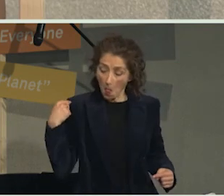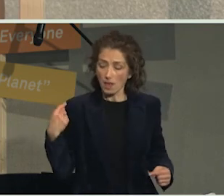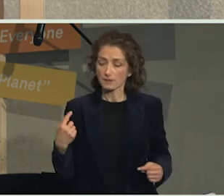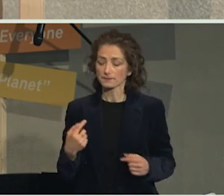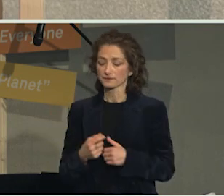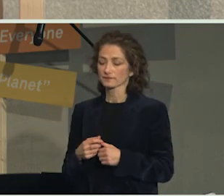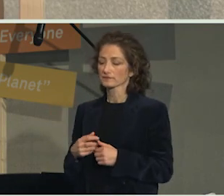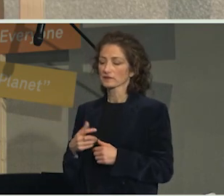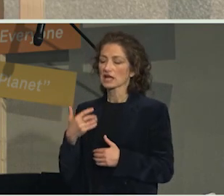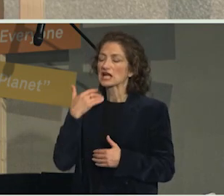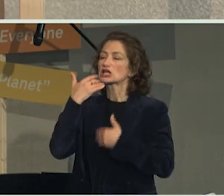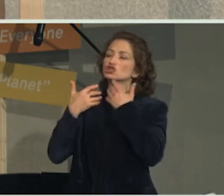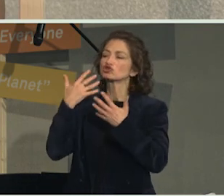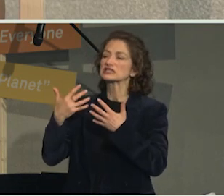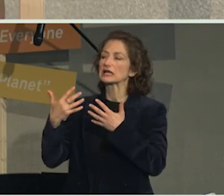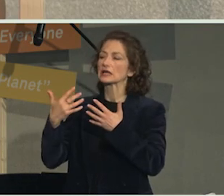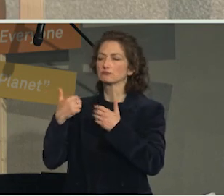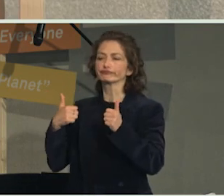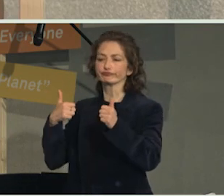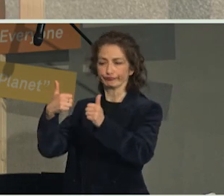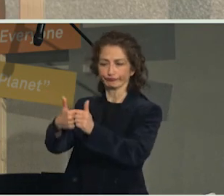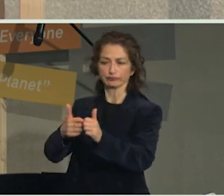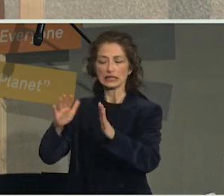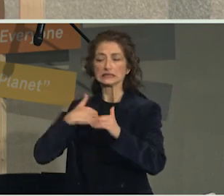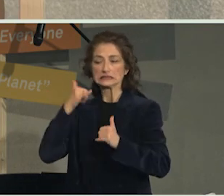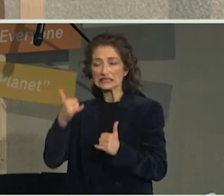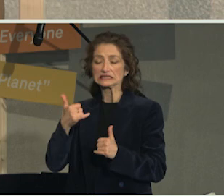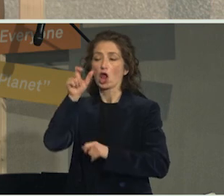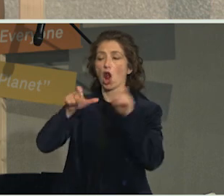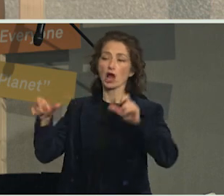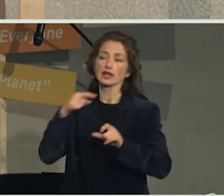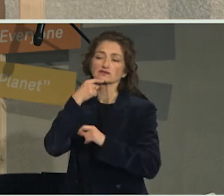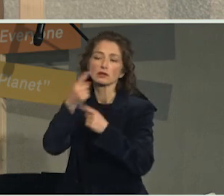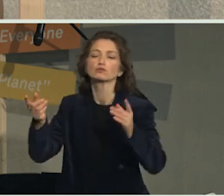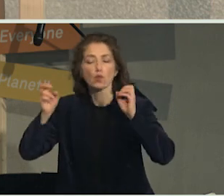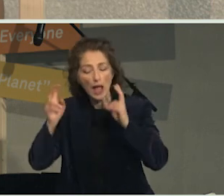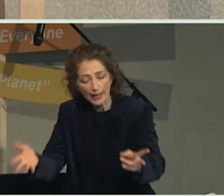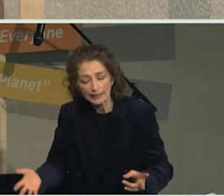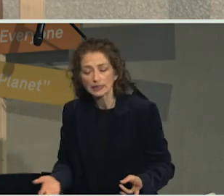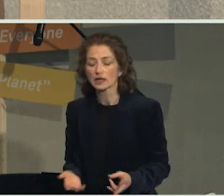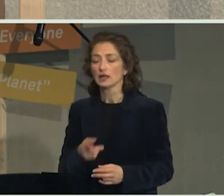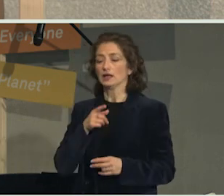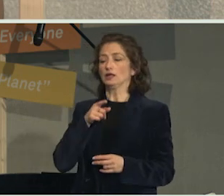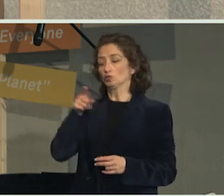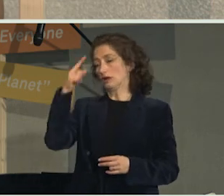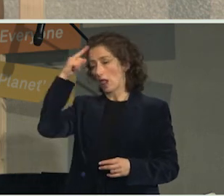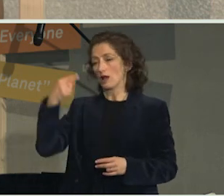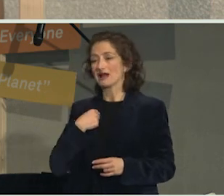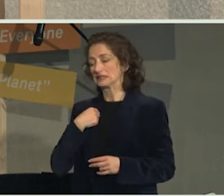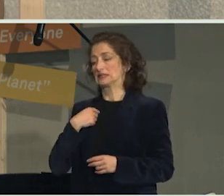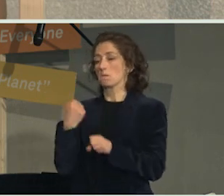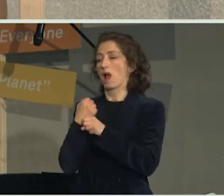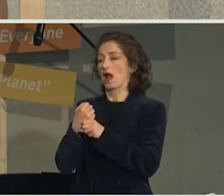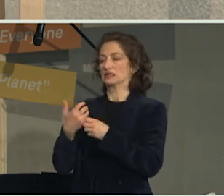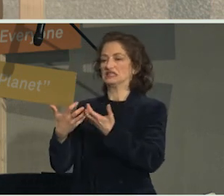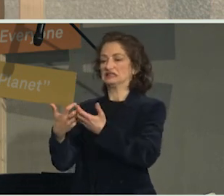think history has caught up. And what I now say to people is, okay, you think I'm being divisive, but what about this?